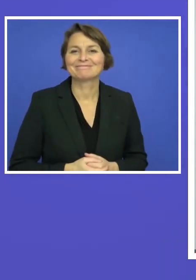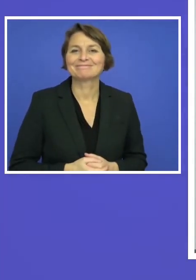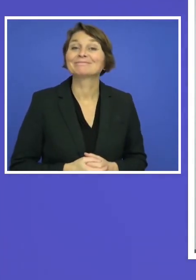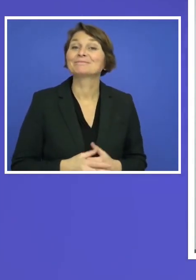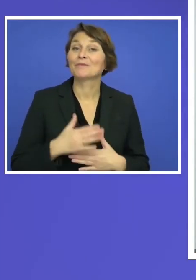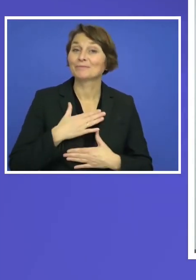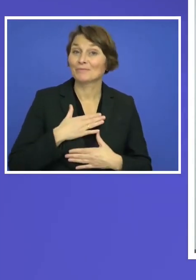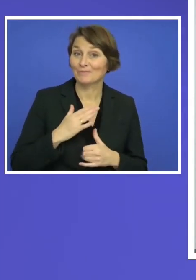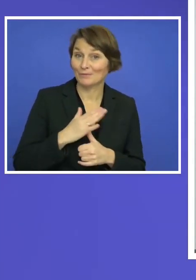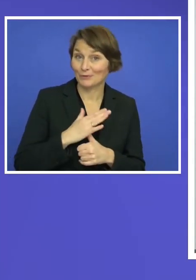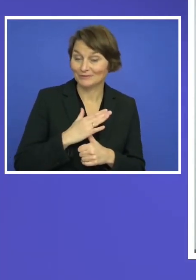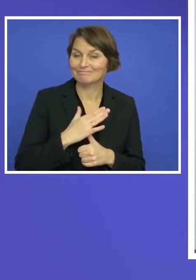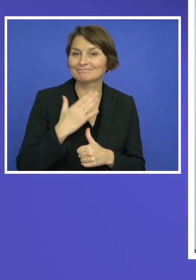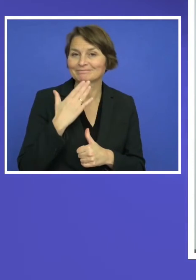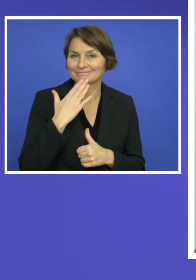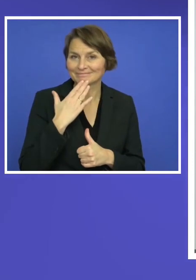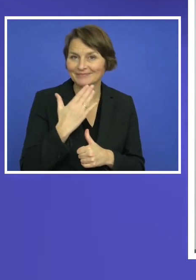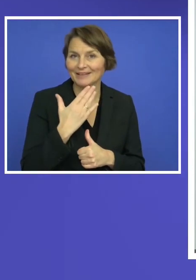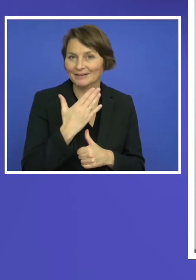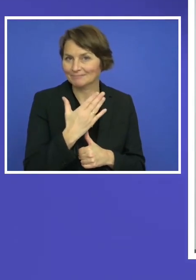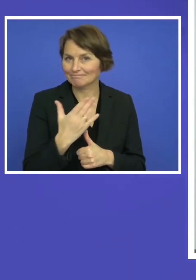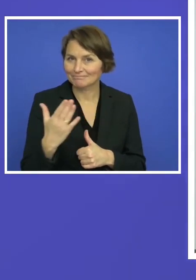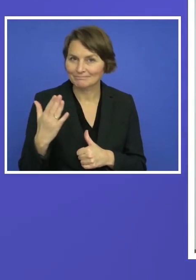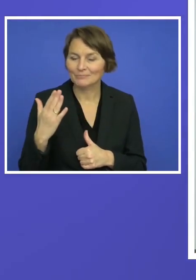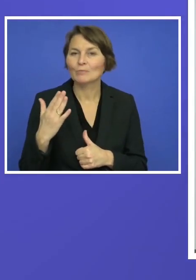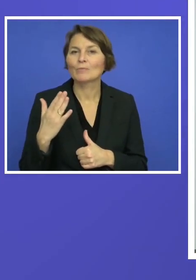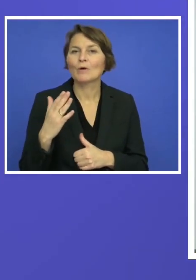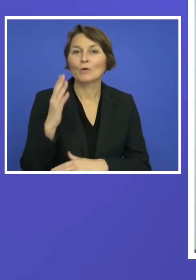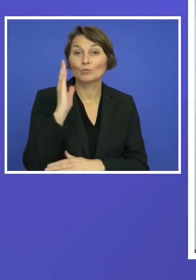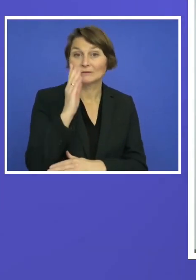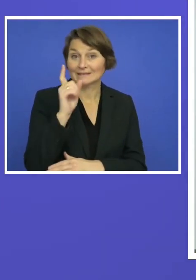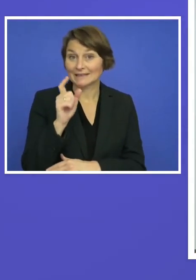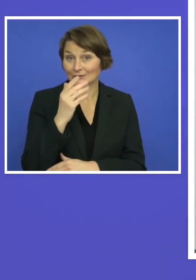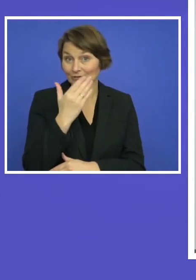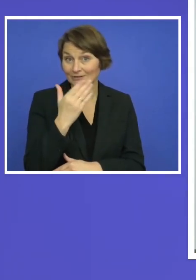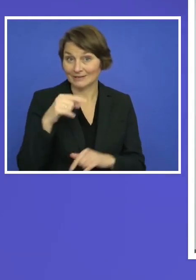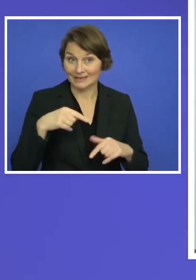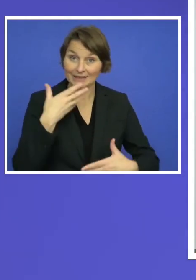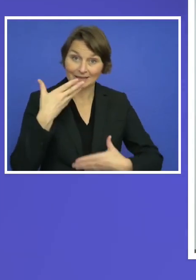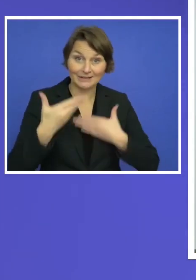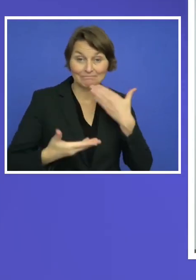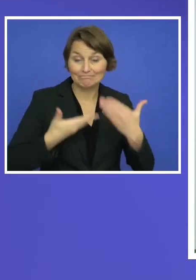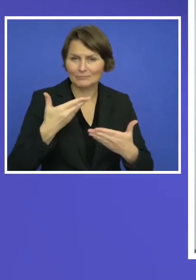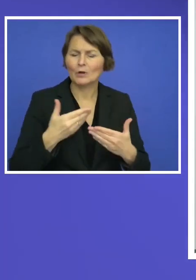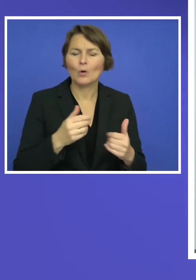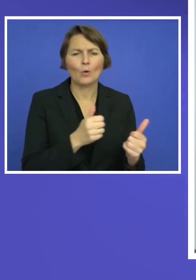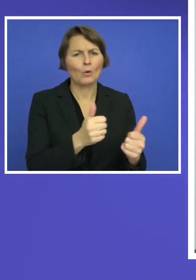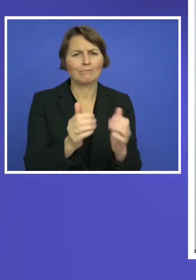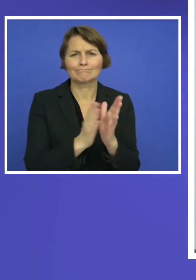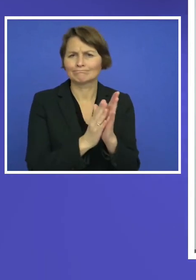thanking all the presenters for the fantastic presentation. The